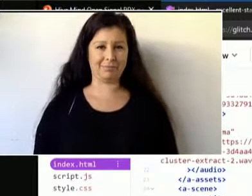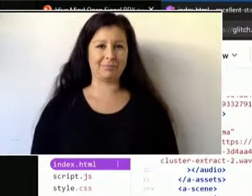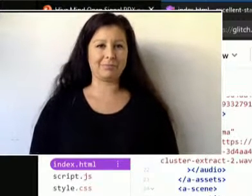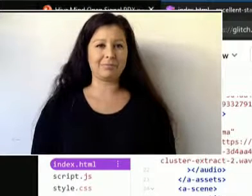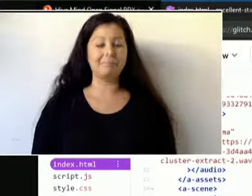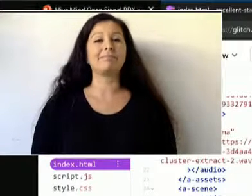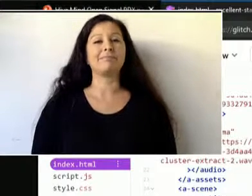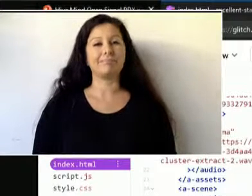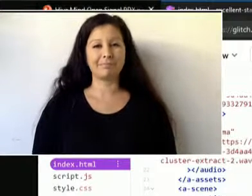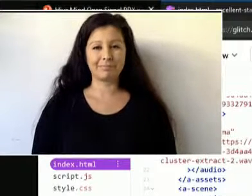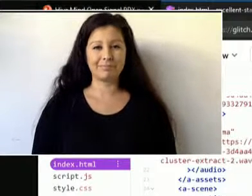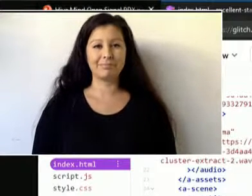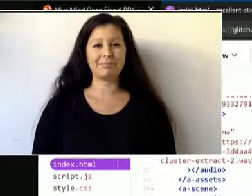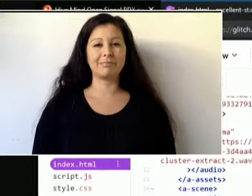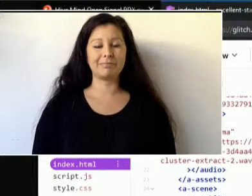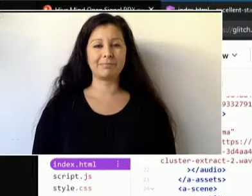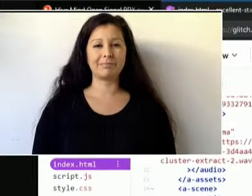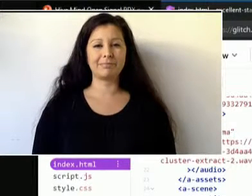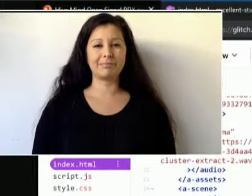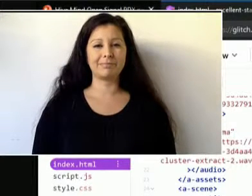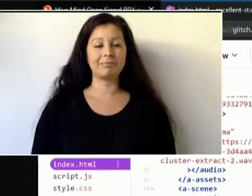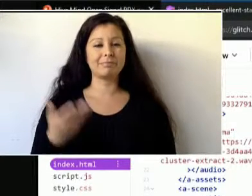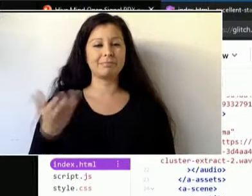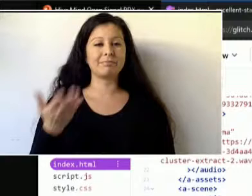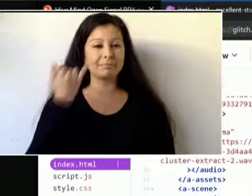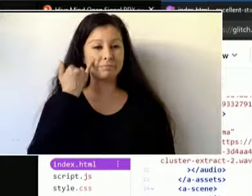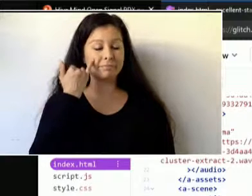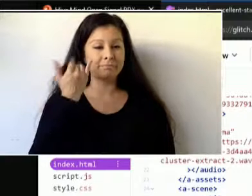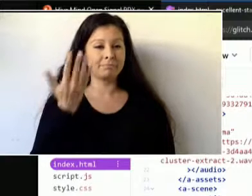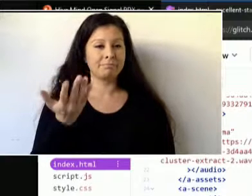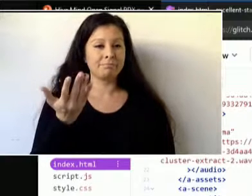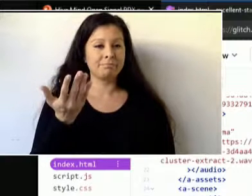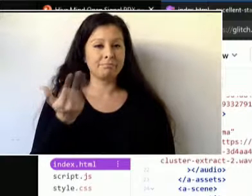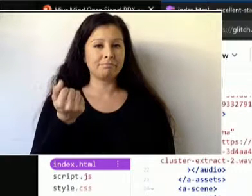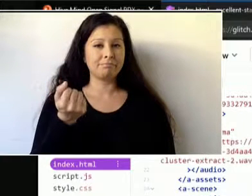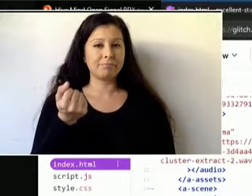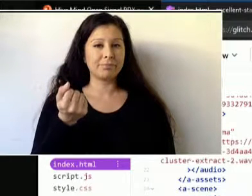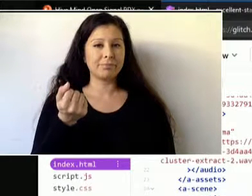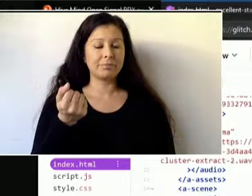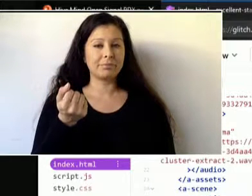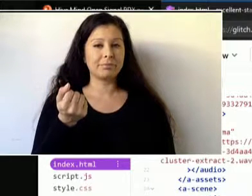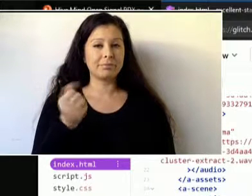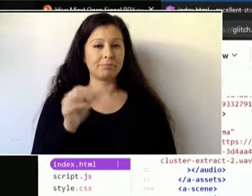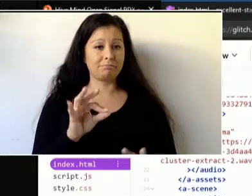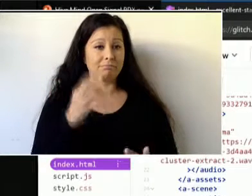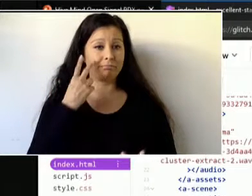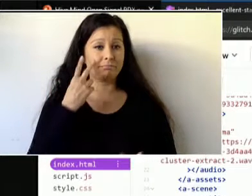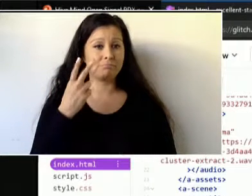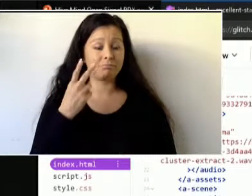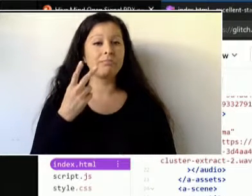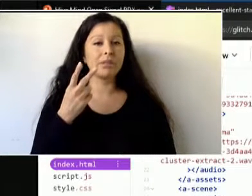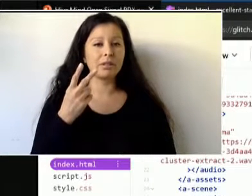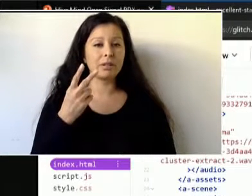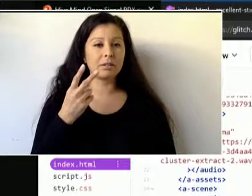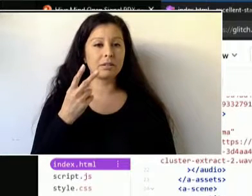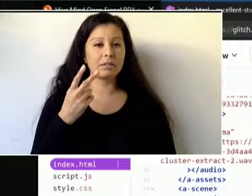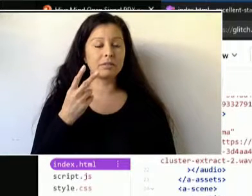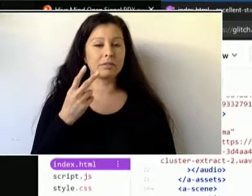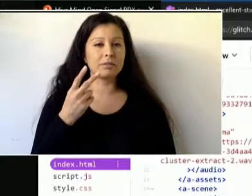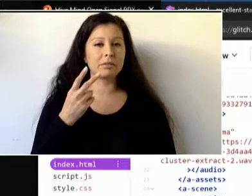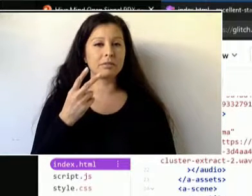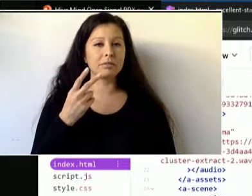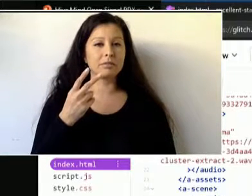Oh, there you go. So if you like, right away, you see, oh, you